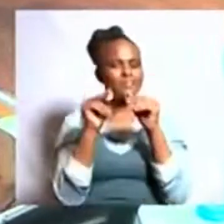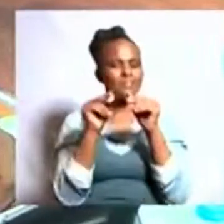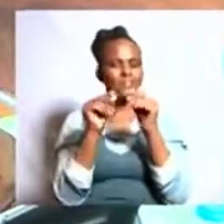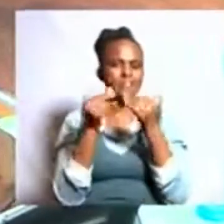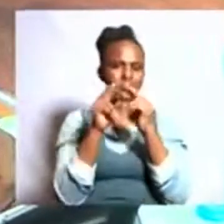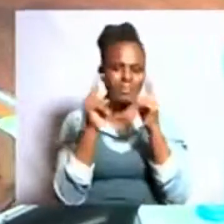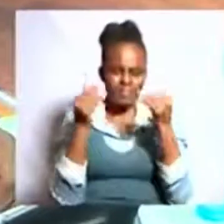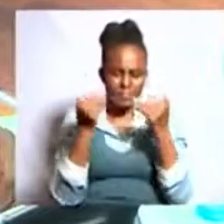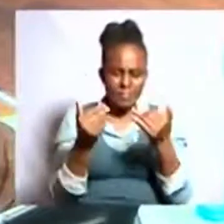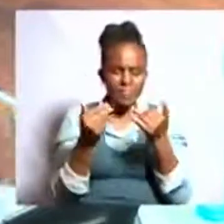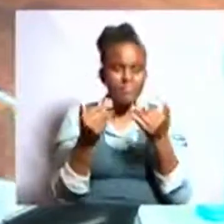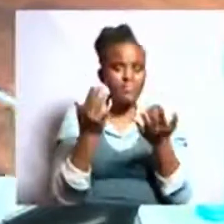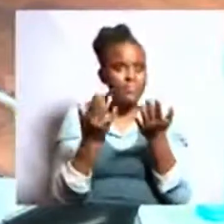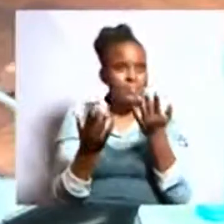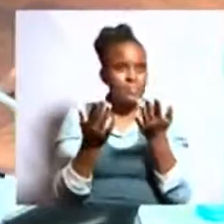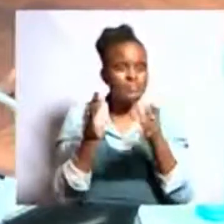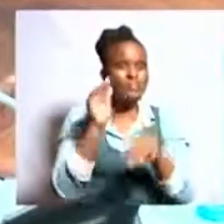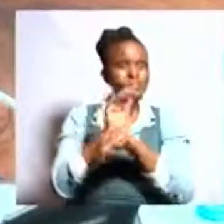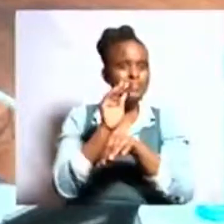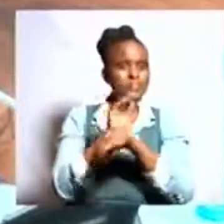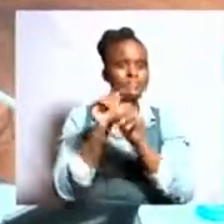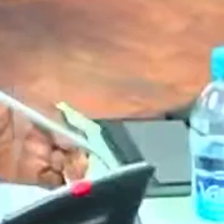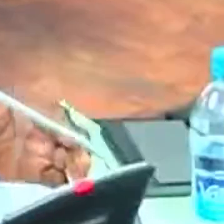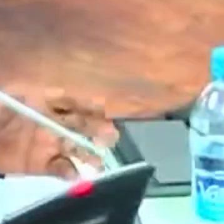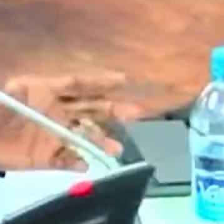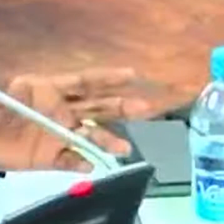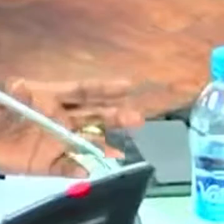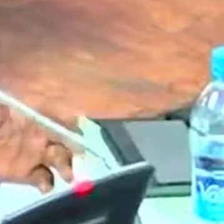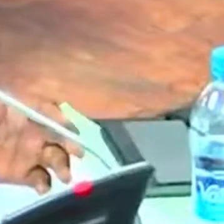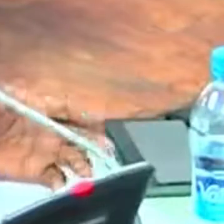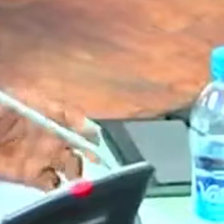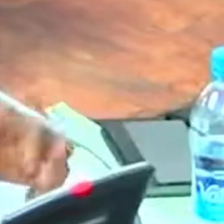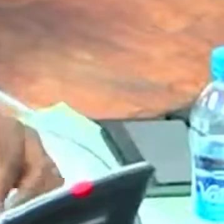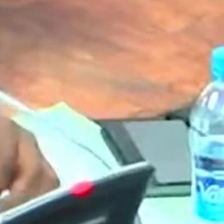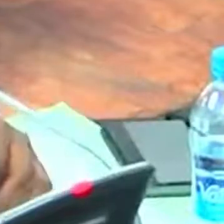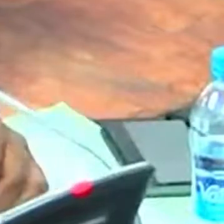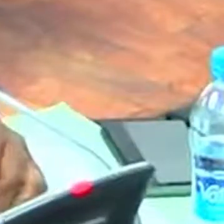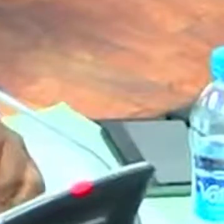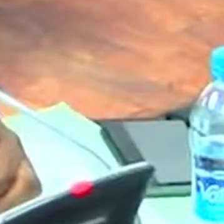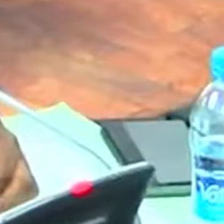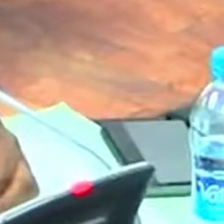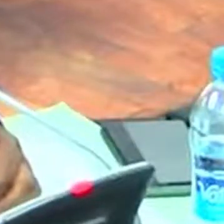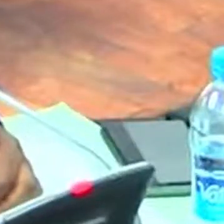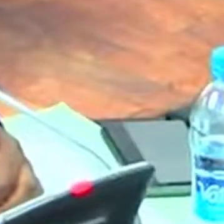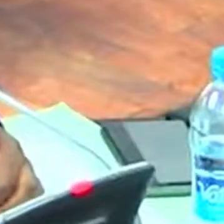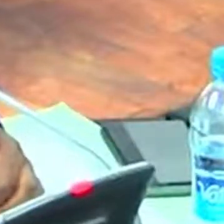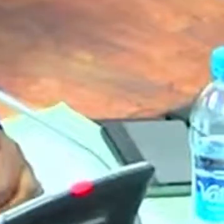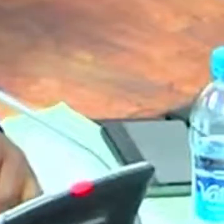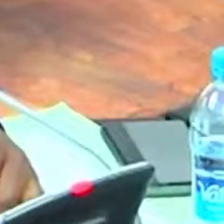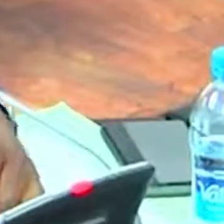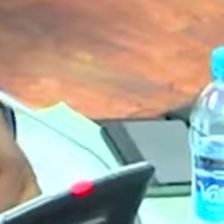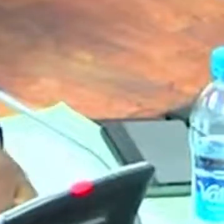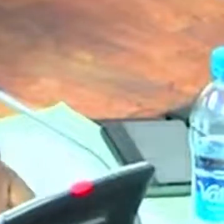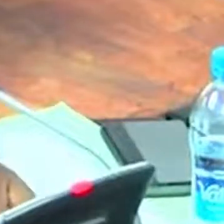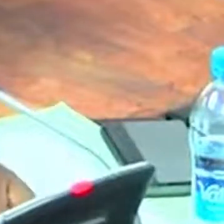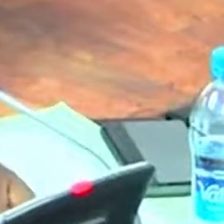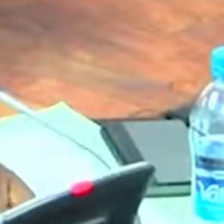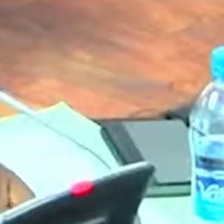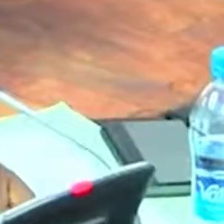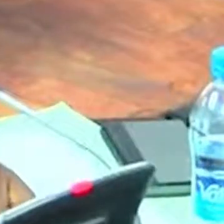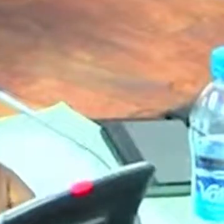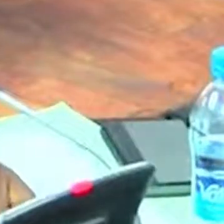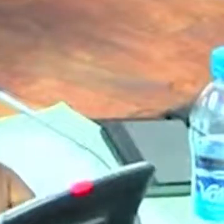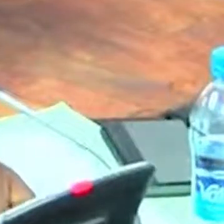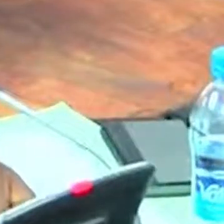So you can maybe make a comment over what Honorable Mfarari has just stated. PS, proceed. Thank you very much, Chair.